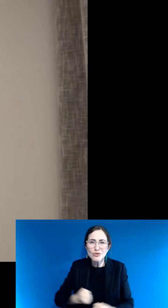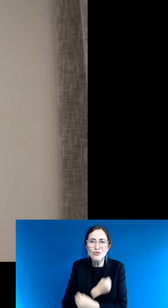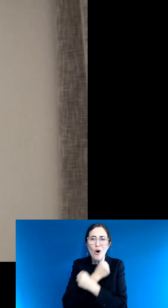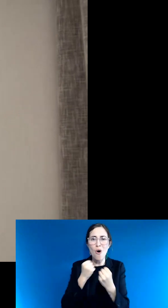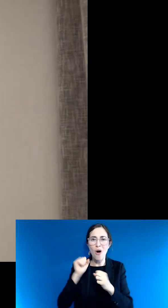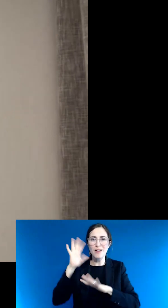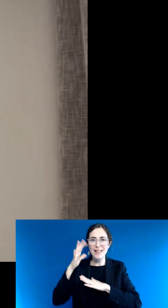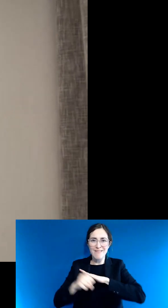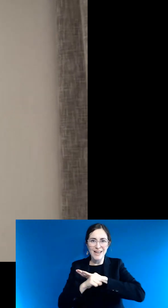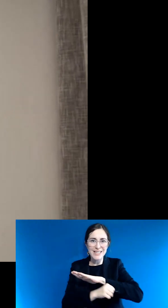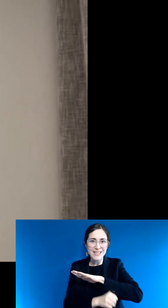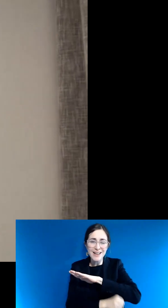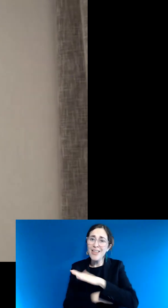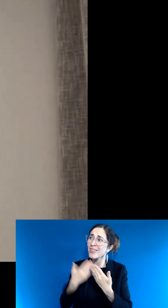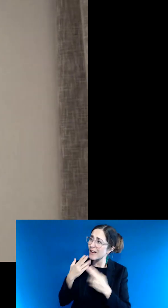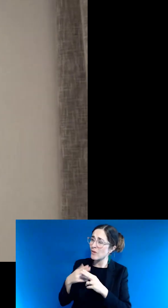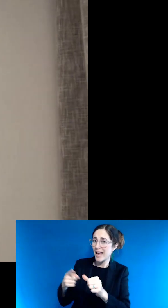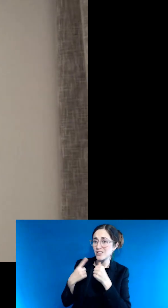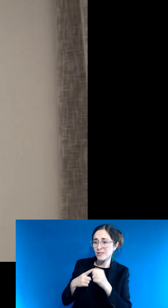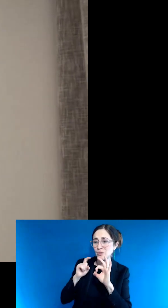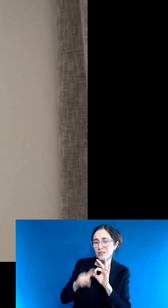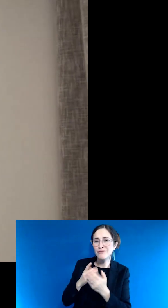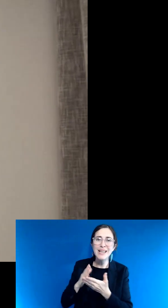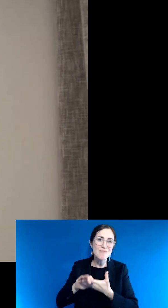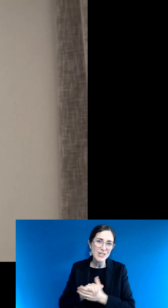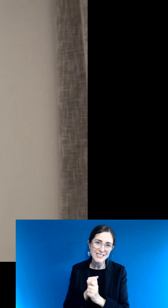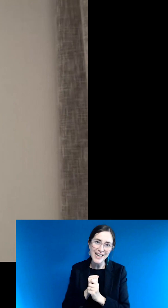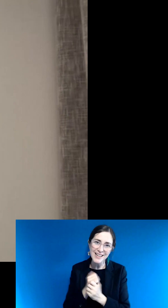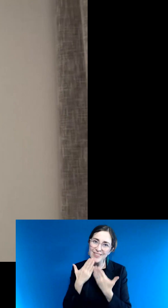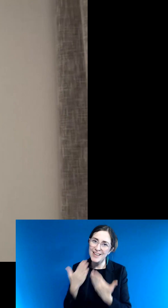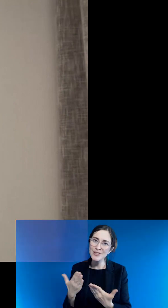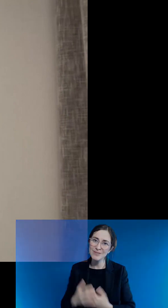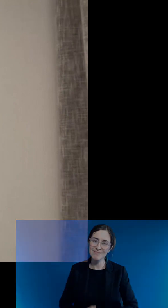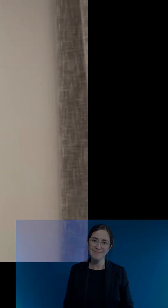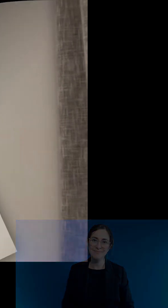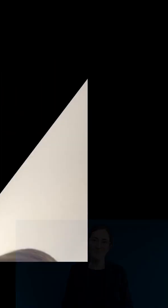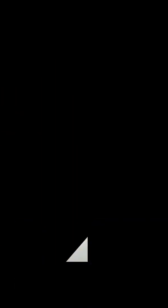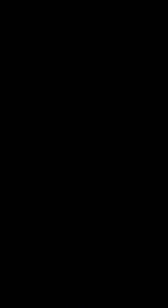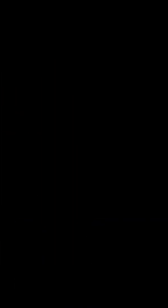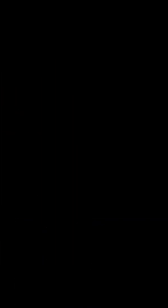strong Auslan foundation, and for answering all those questions. It's much appreciated.